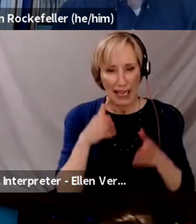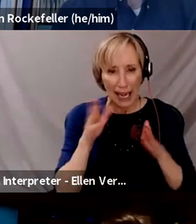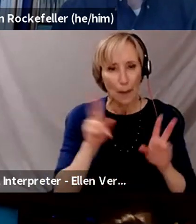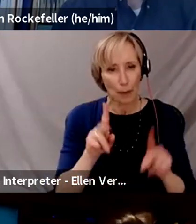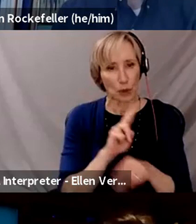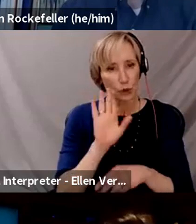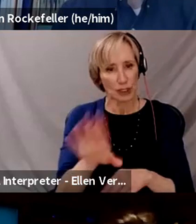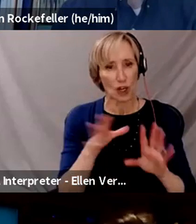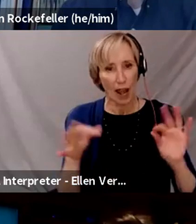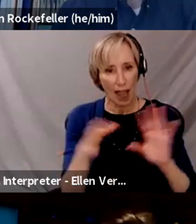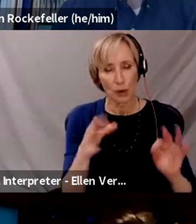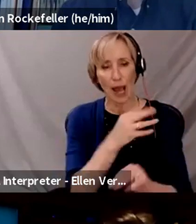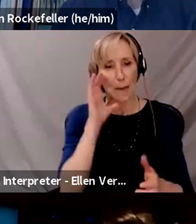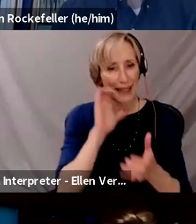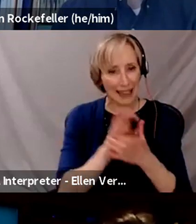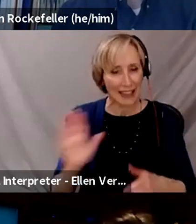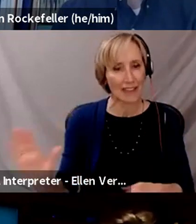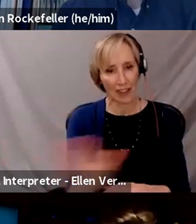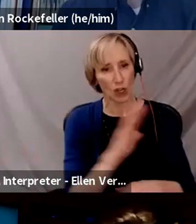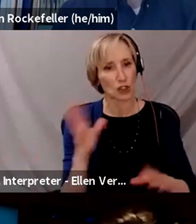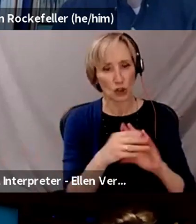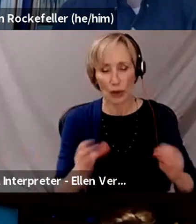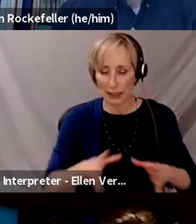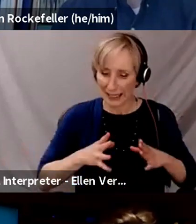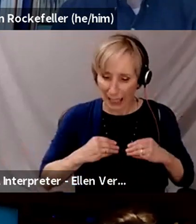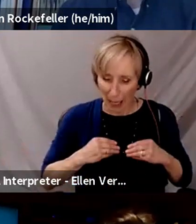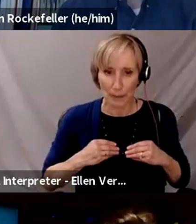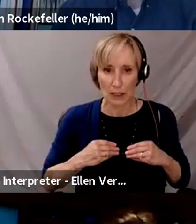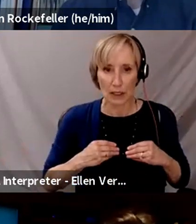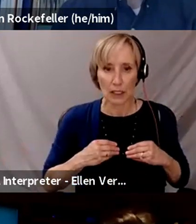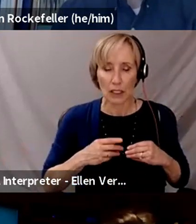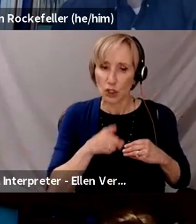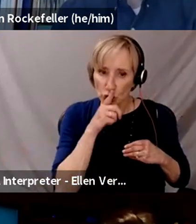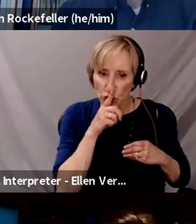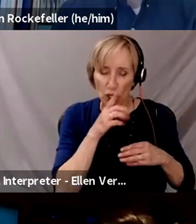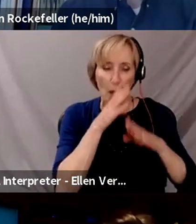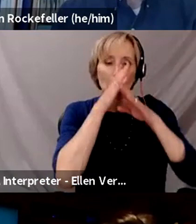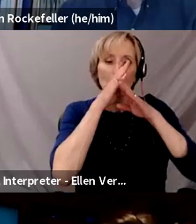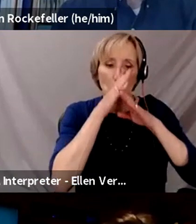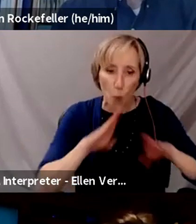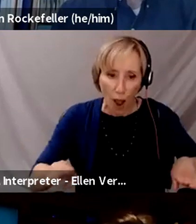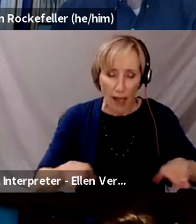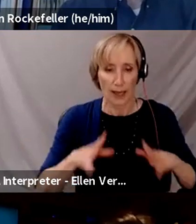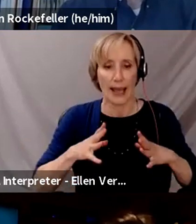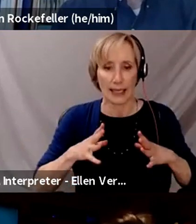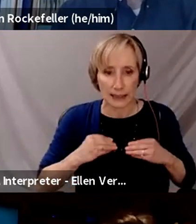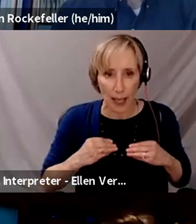them, but also checking those biases and being silent when people are sharing about what they need is really important for me.